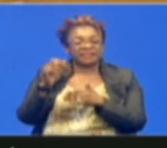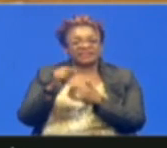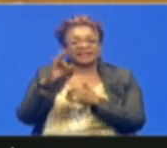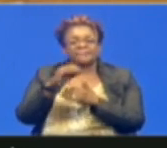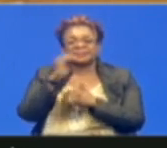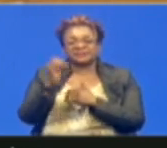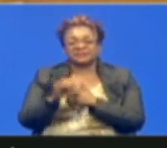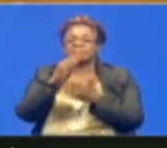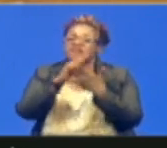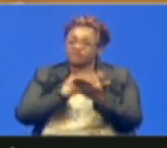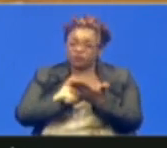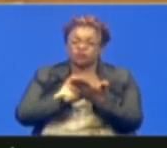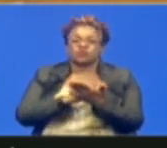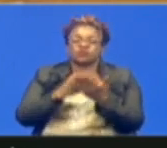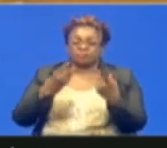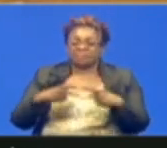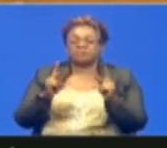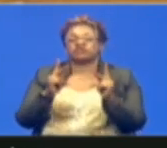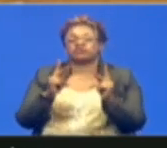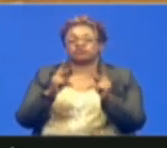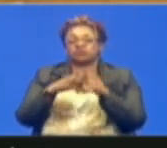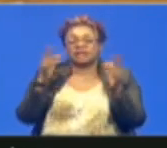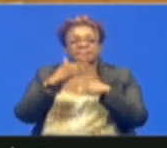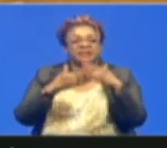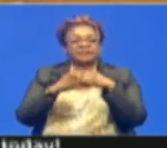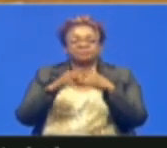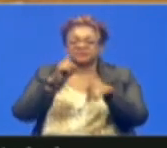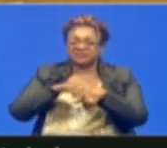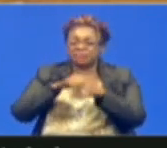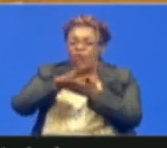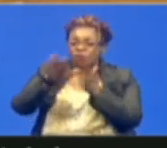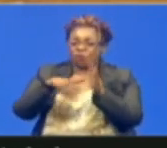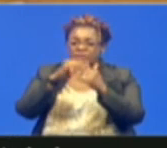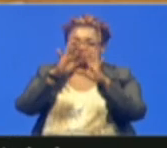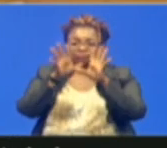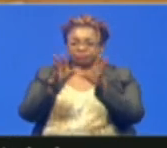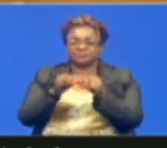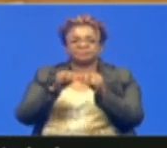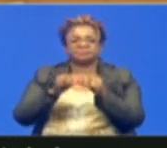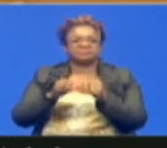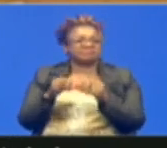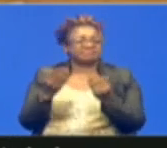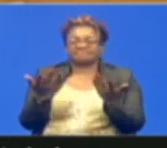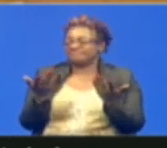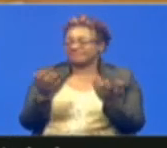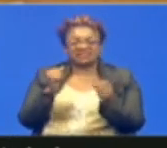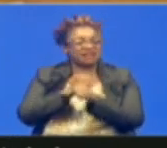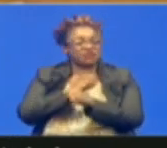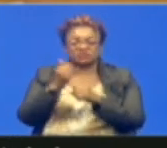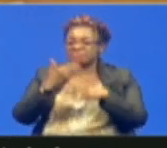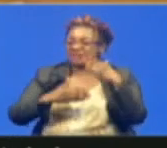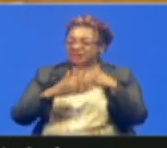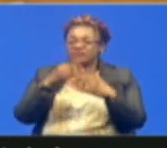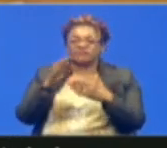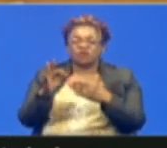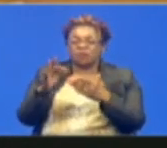money before you even get the permission to start building. So when you put all these together, no wonder they can't build for the lower end people. They'll build for middle class